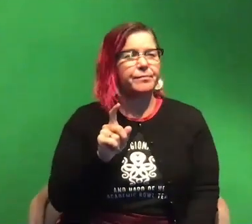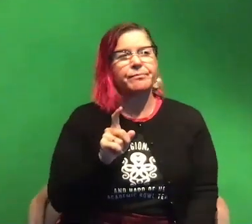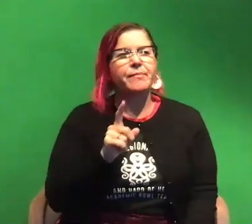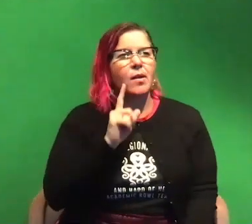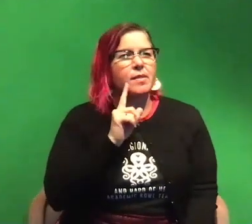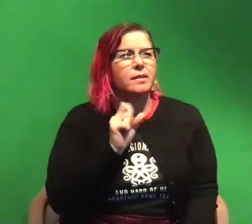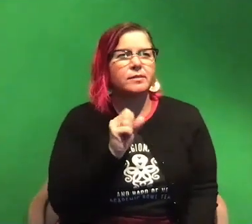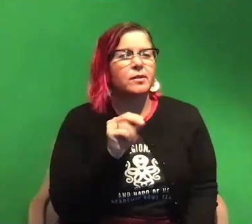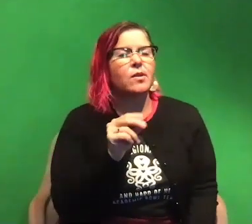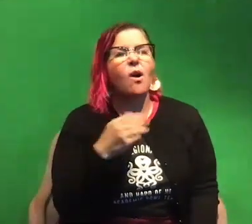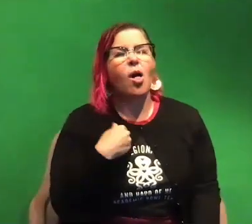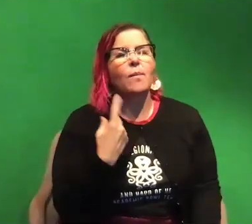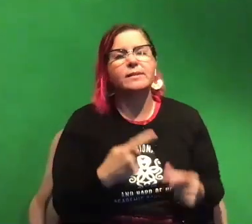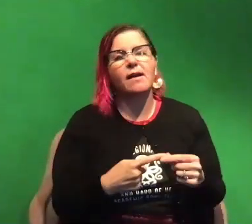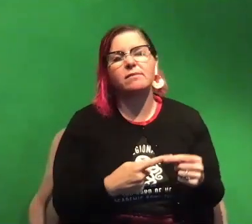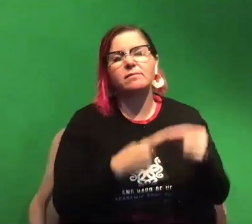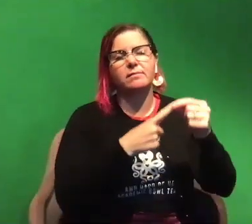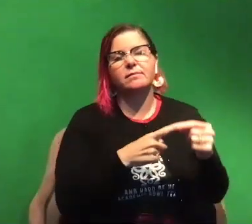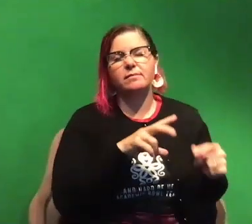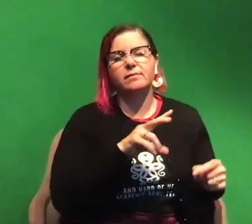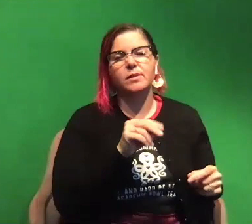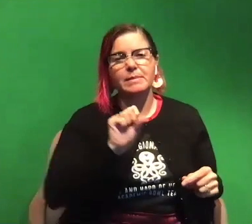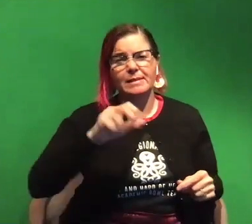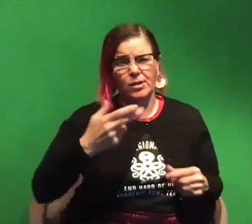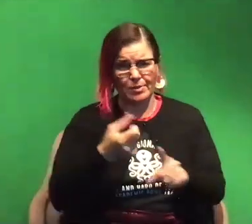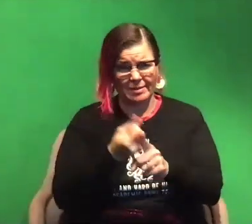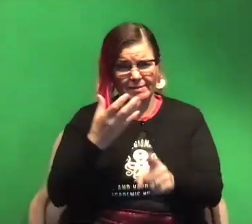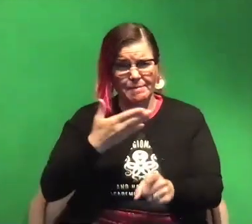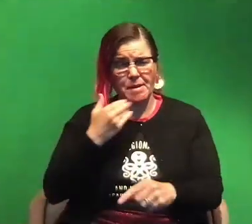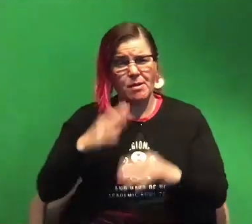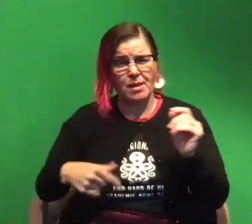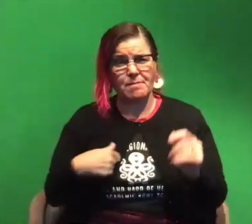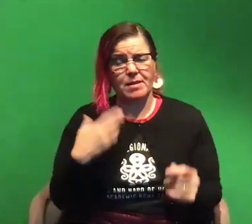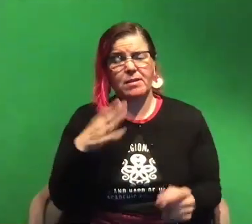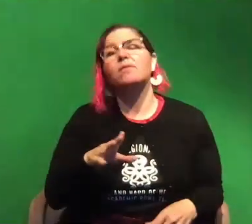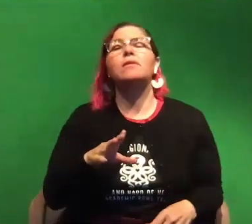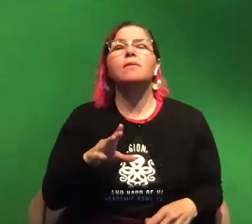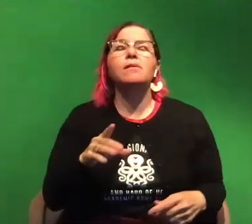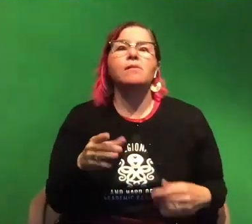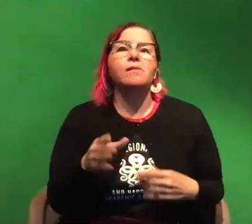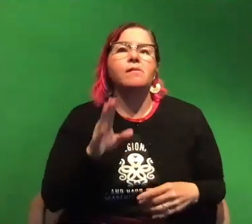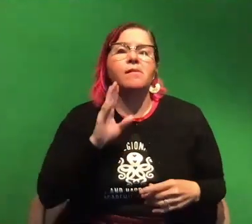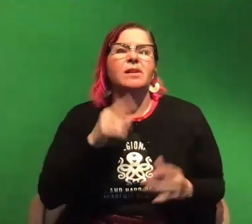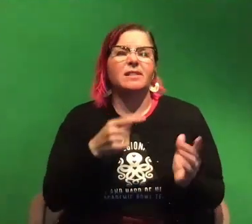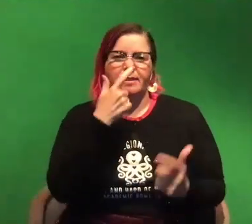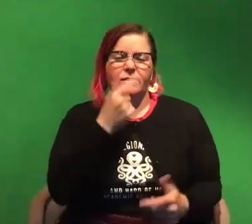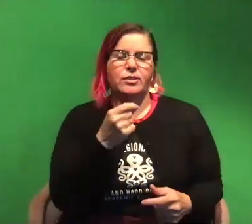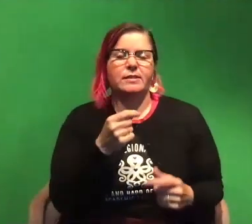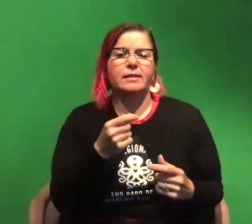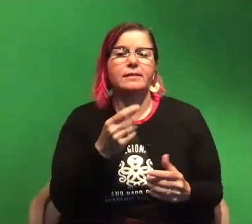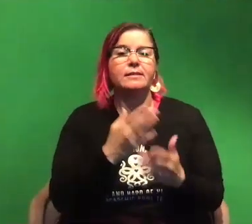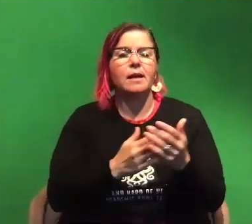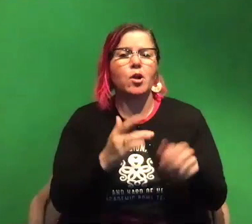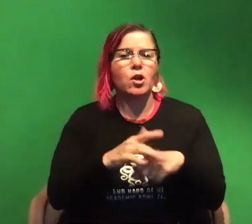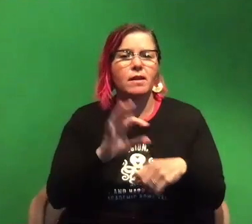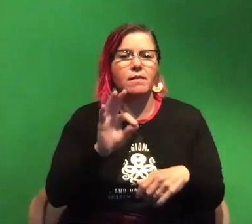always a couple exceptions to the rules. Sarah, you might be able to expand on this one a little bit more, but you know, it's interesting enough that some of the earliest